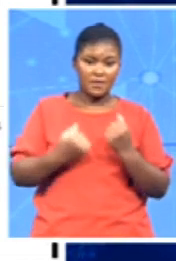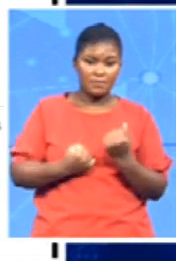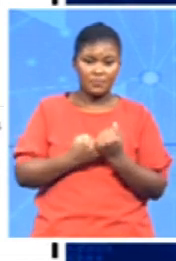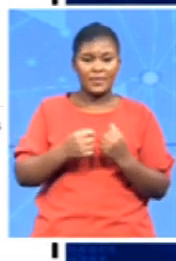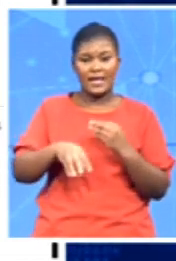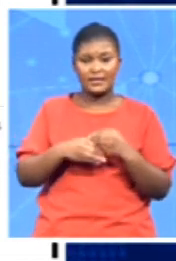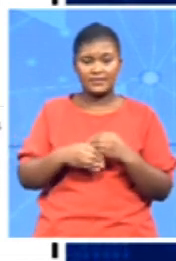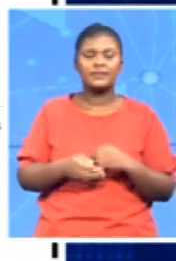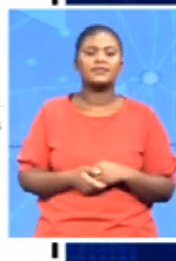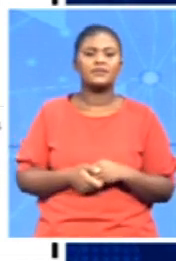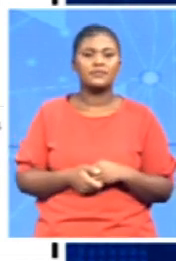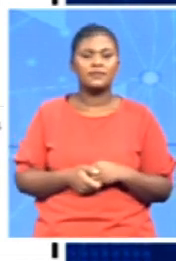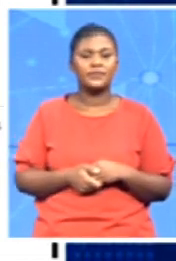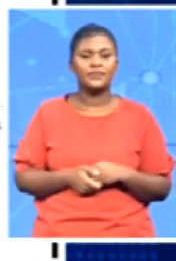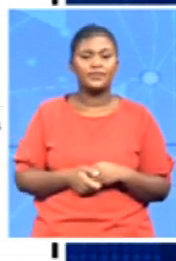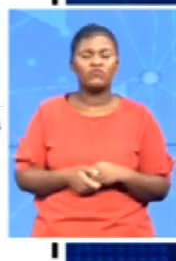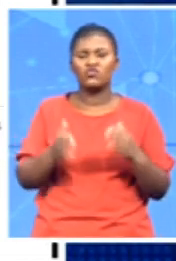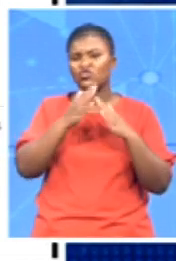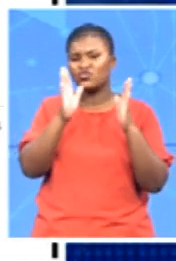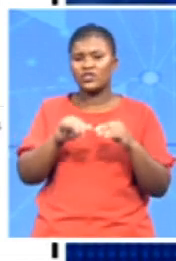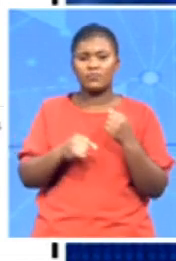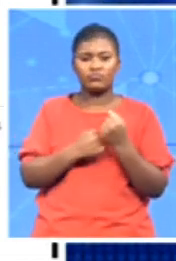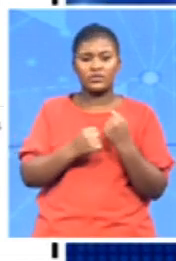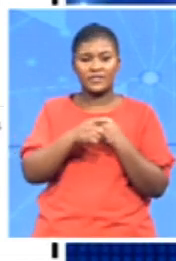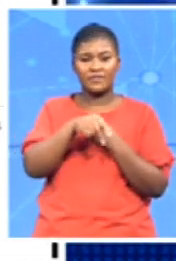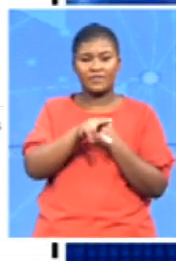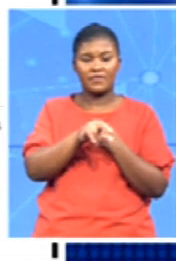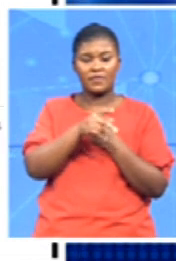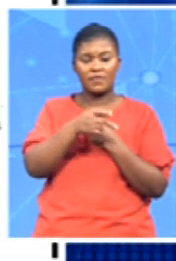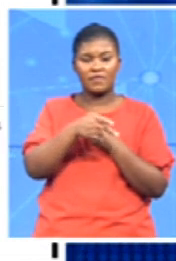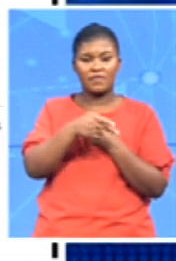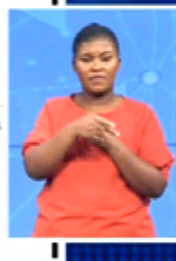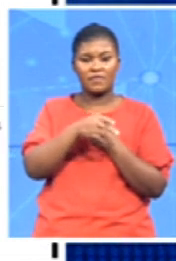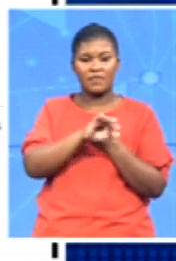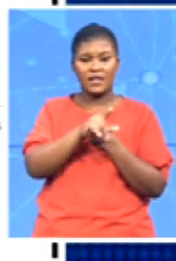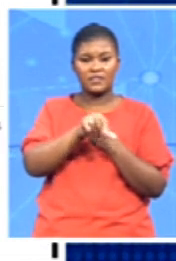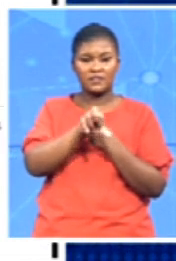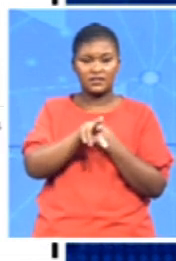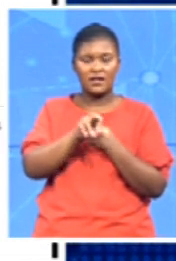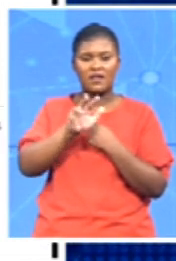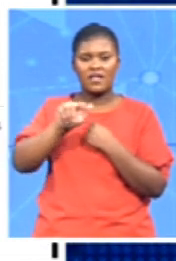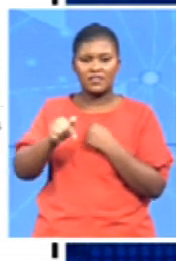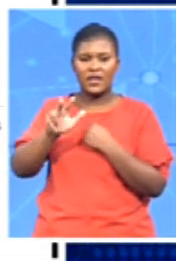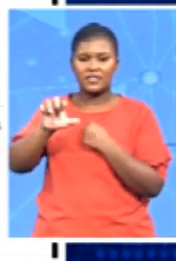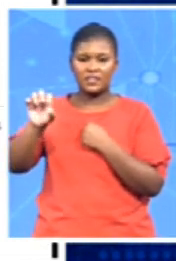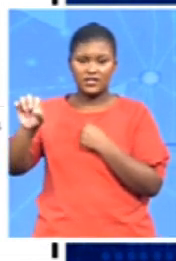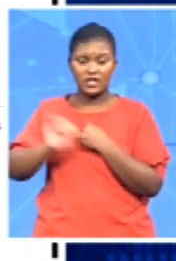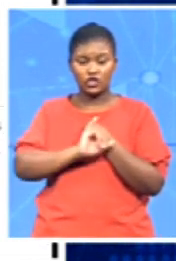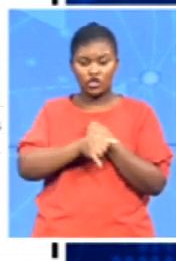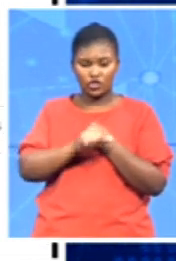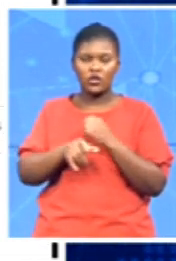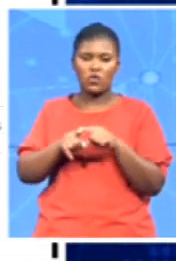boosters, for Pfizer, it's now 9,800, and for Johnson & Johnson, also 9,800. That's just short